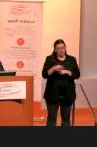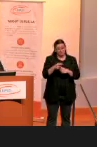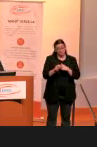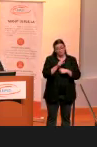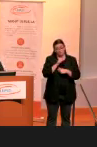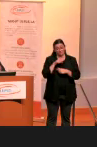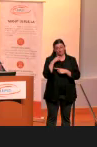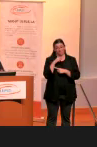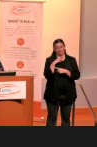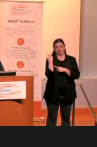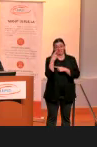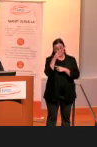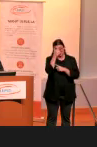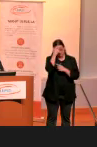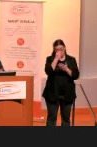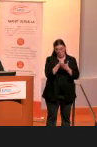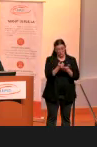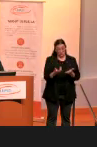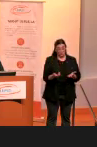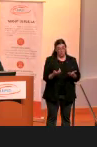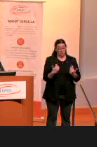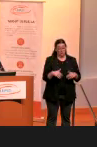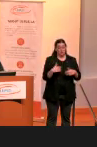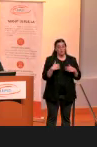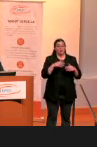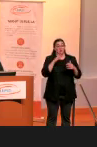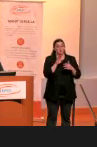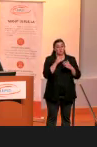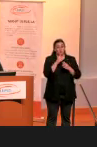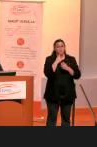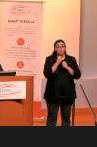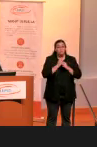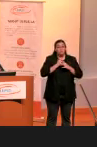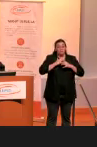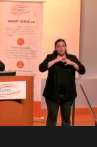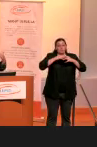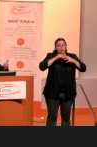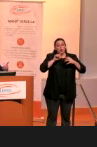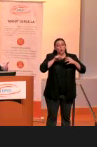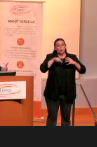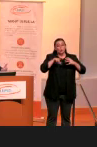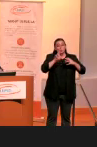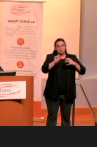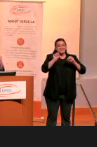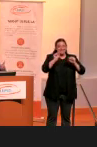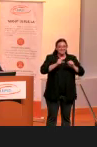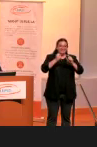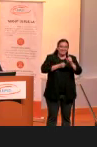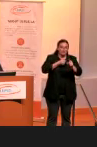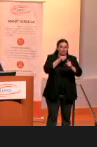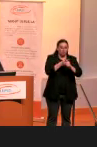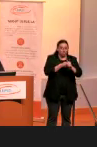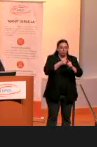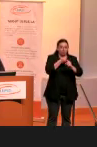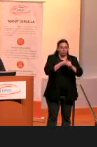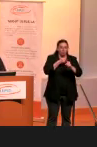lupus itself, and we think of it as being inflammation in lupus that is really contributing to this risk above and beyond what we have with the traditional